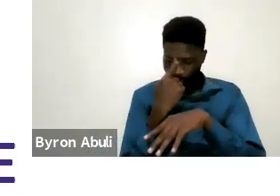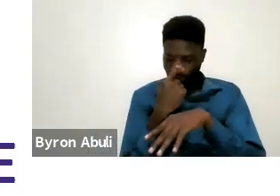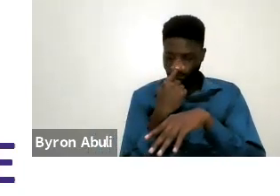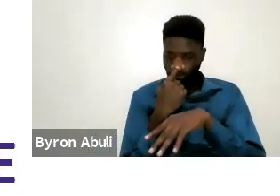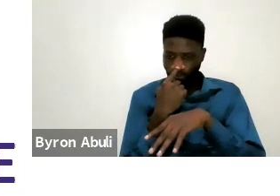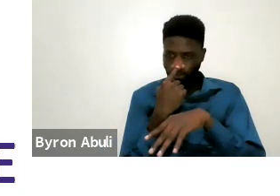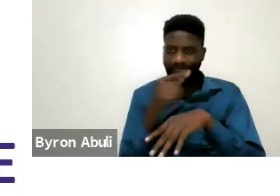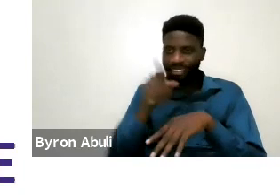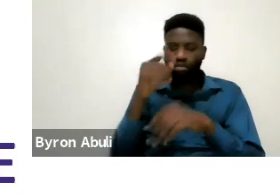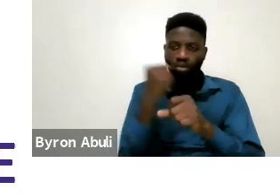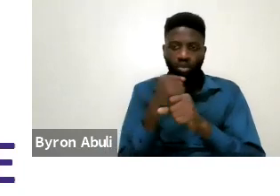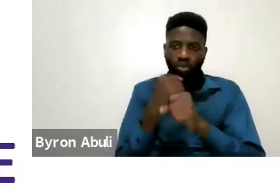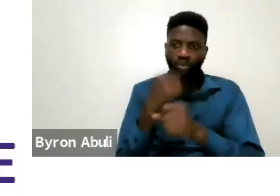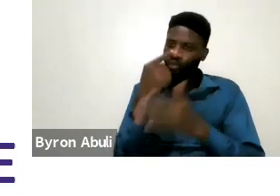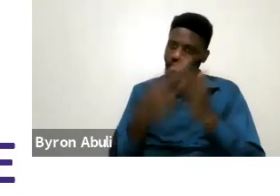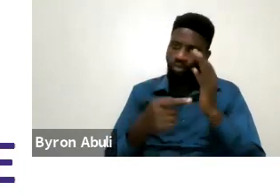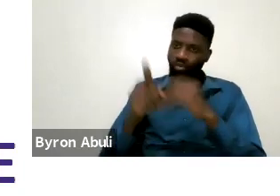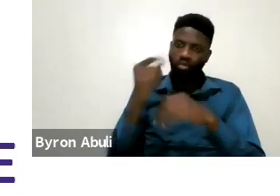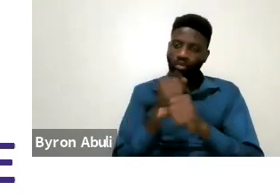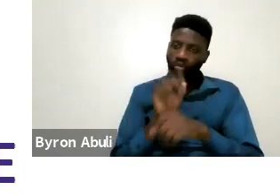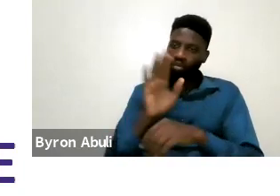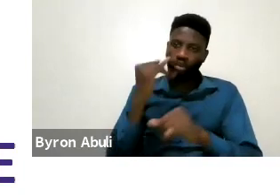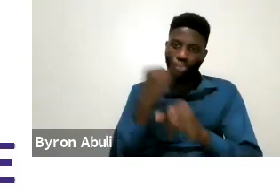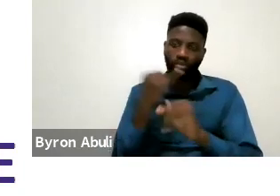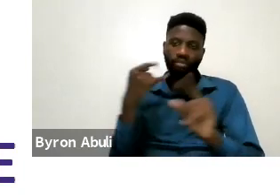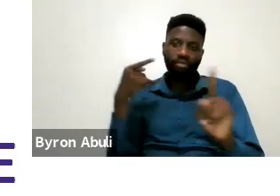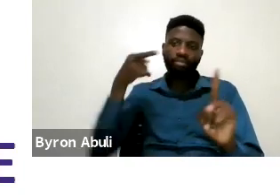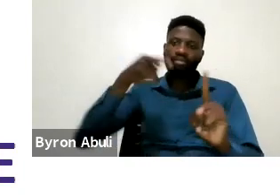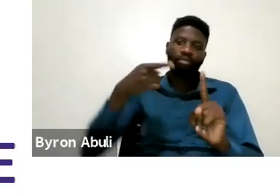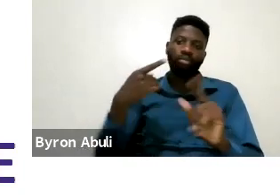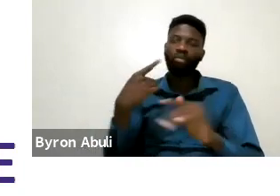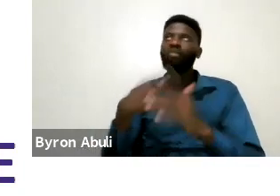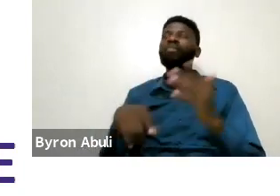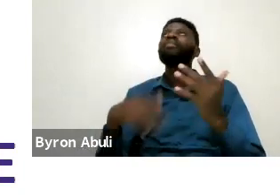what you're doing. You're doing that job to be able to